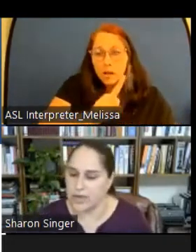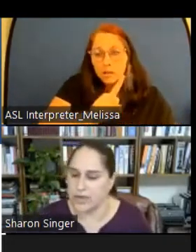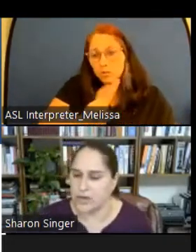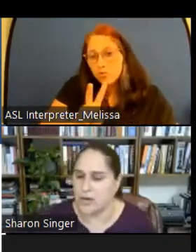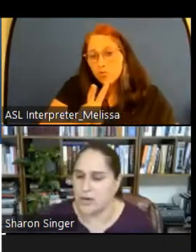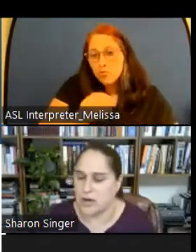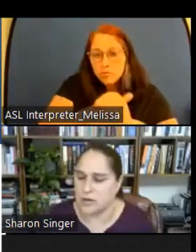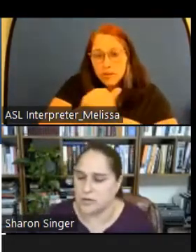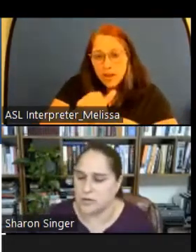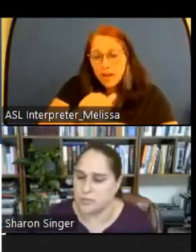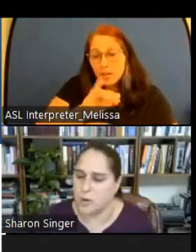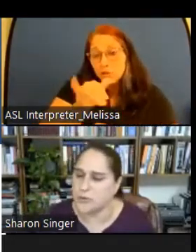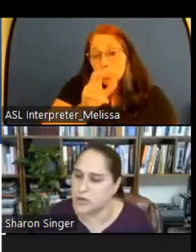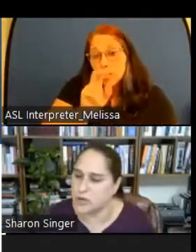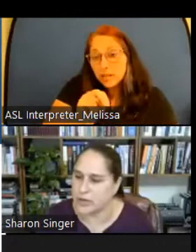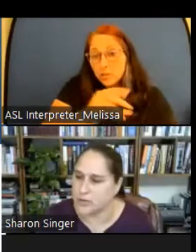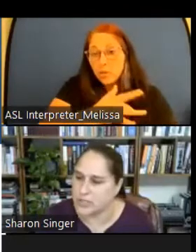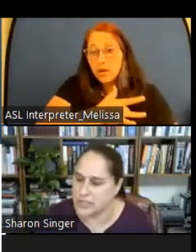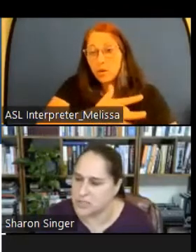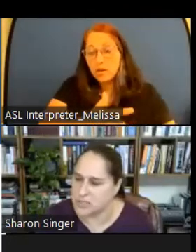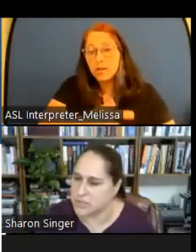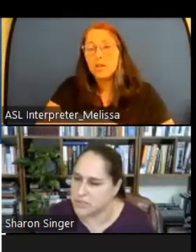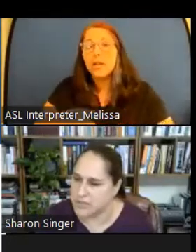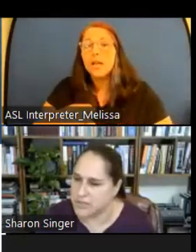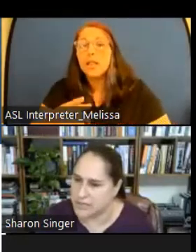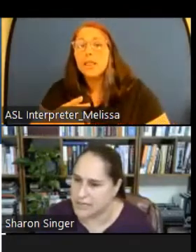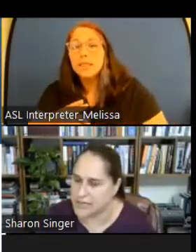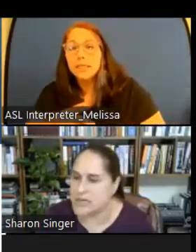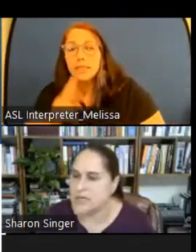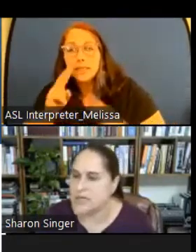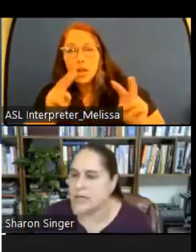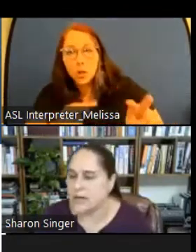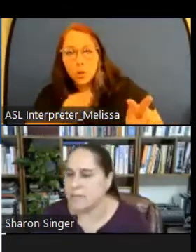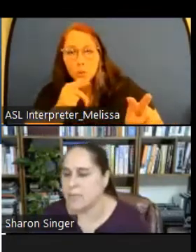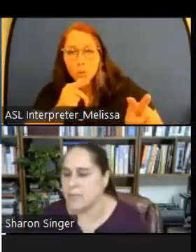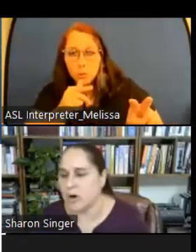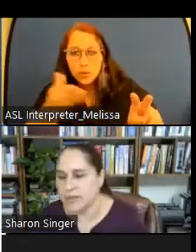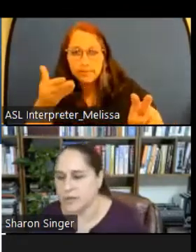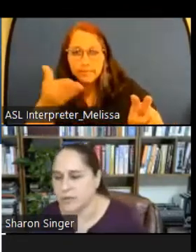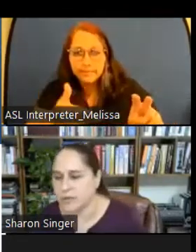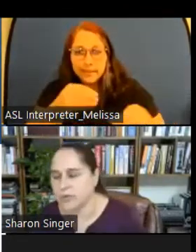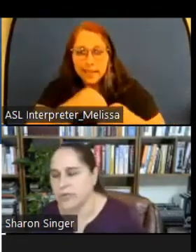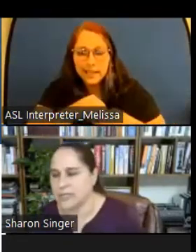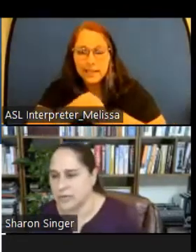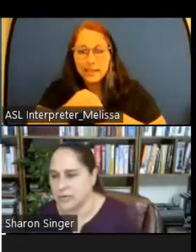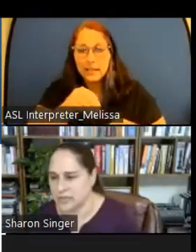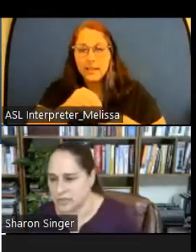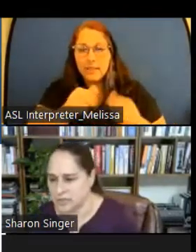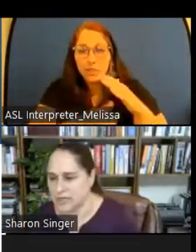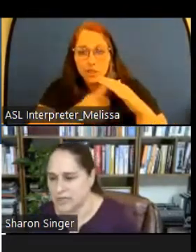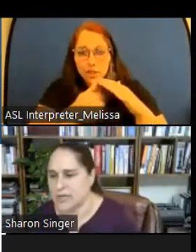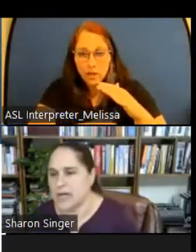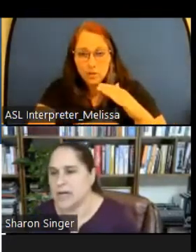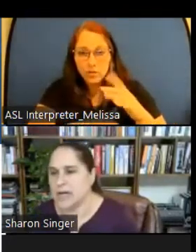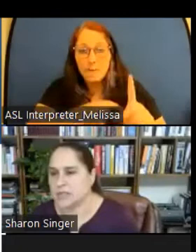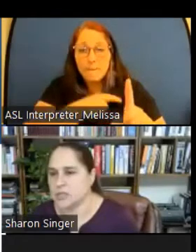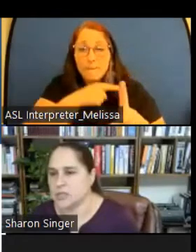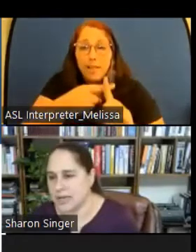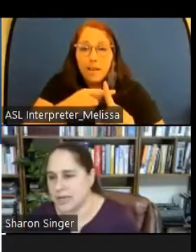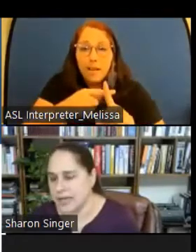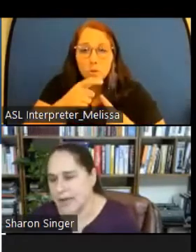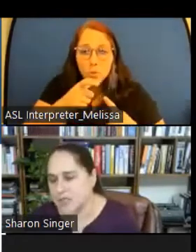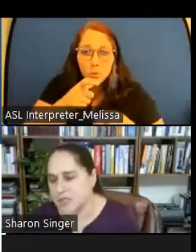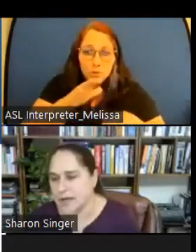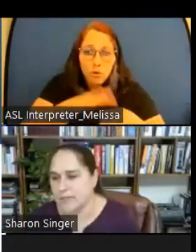where they both look at who's in the shelter that night, but also who is out on the street. to try